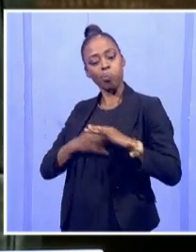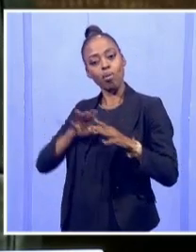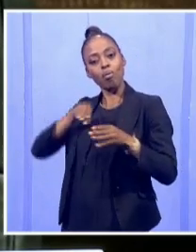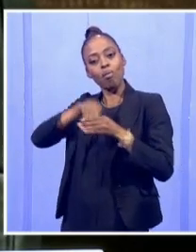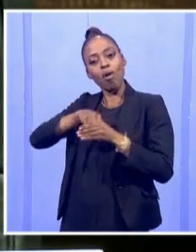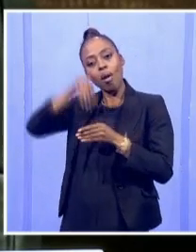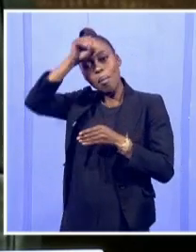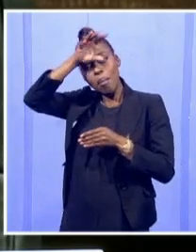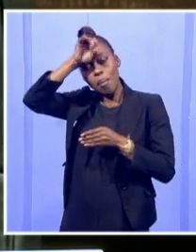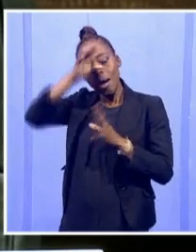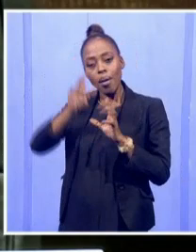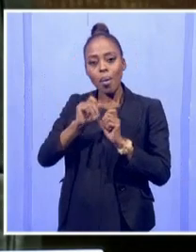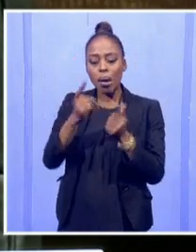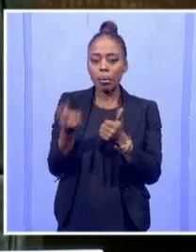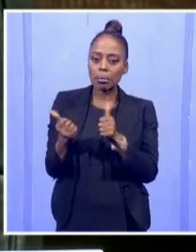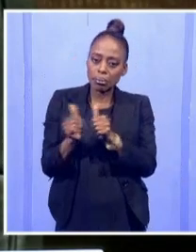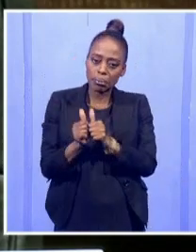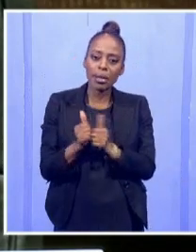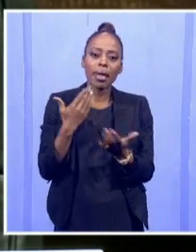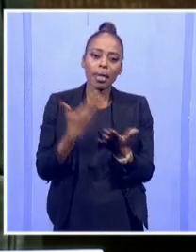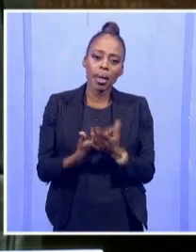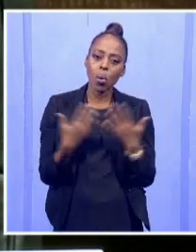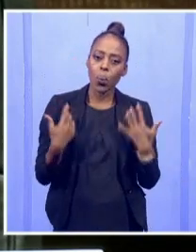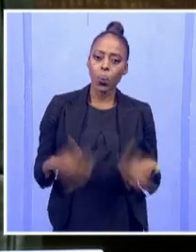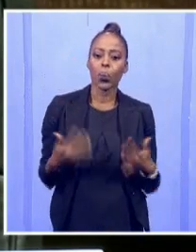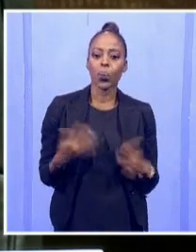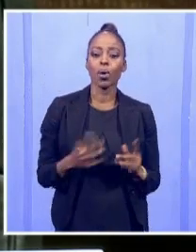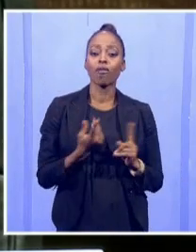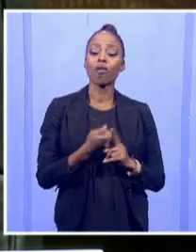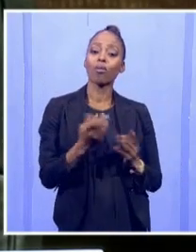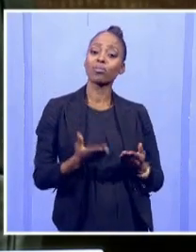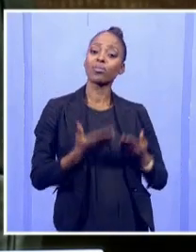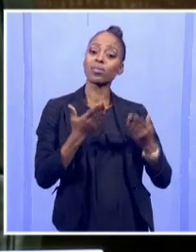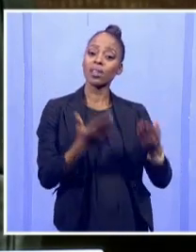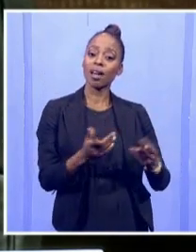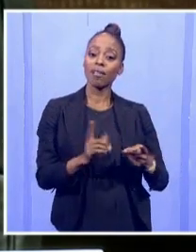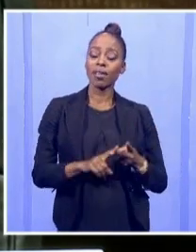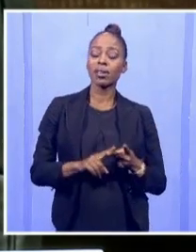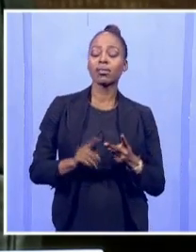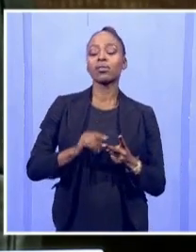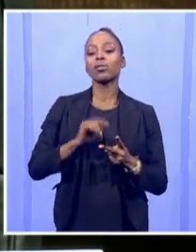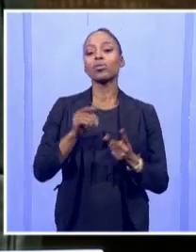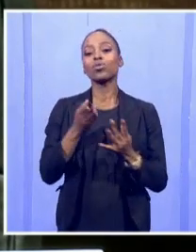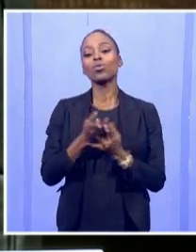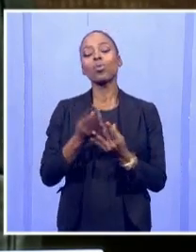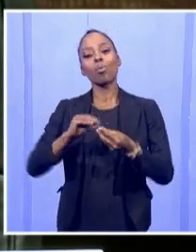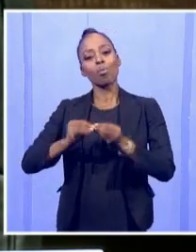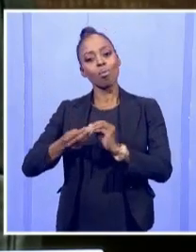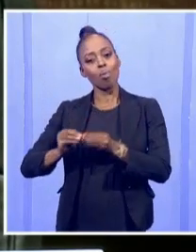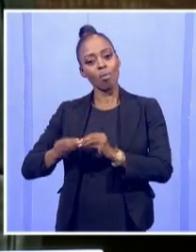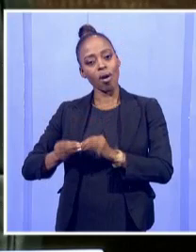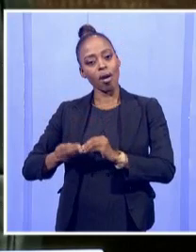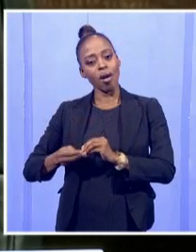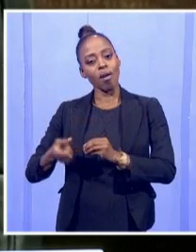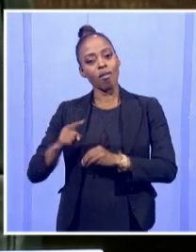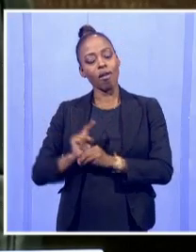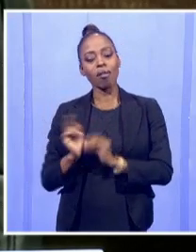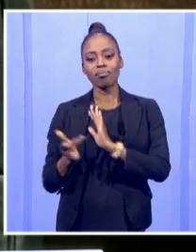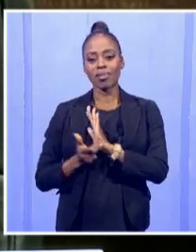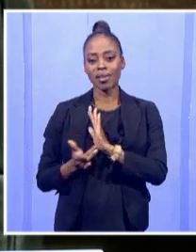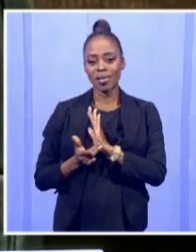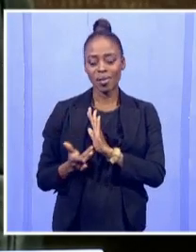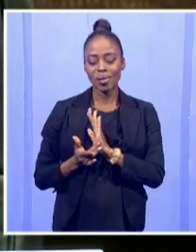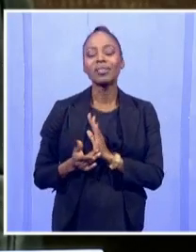opportunities for stronger partnership across that value chain, from mining services through to the production of the